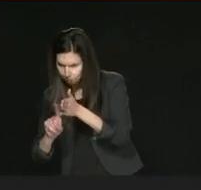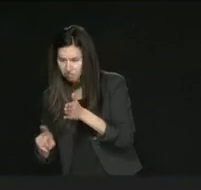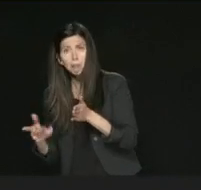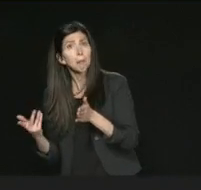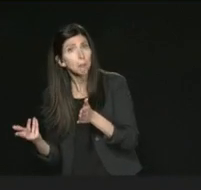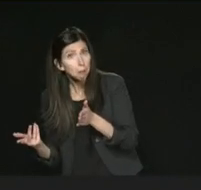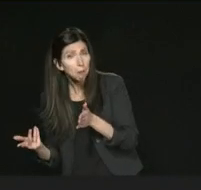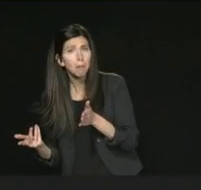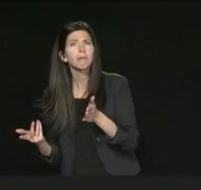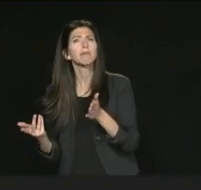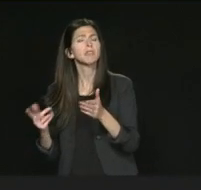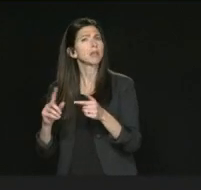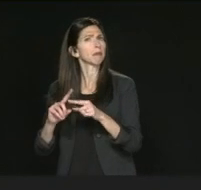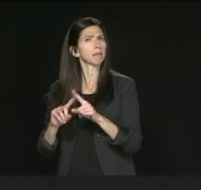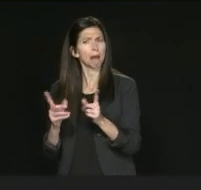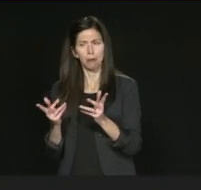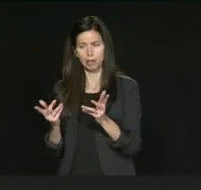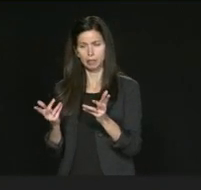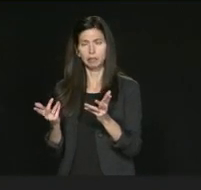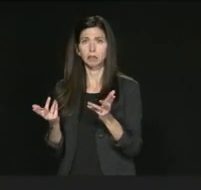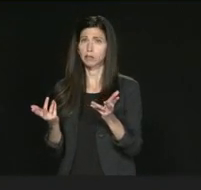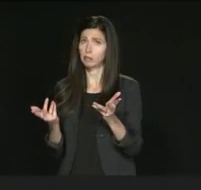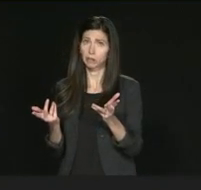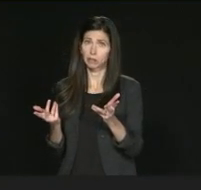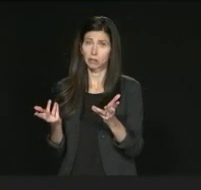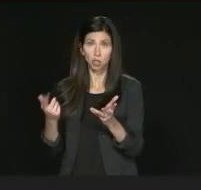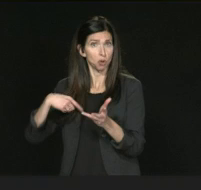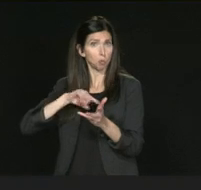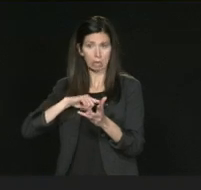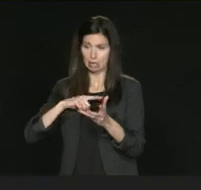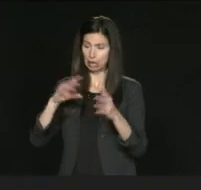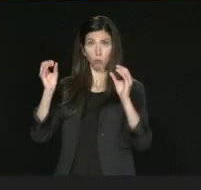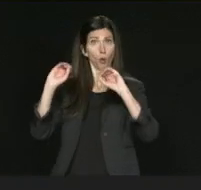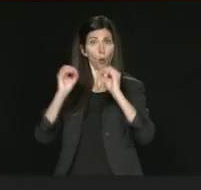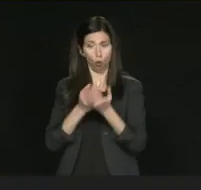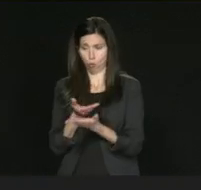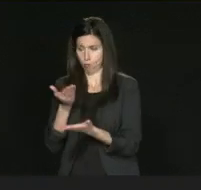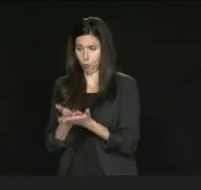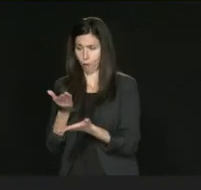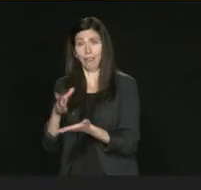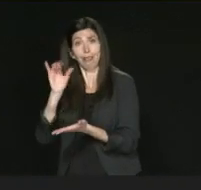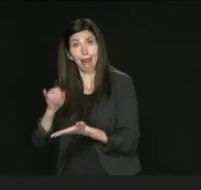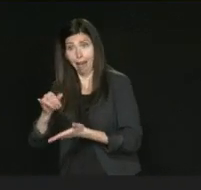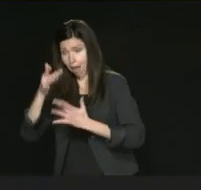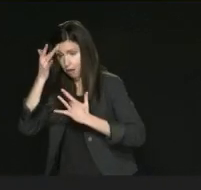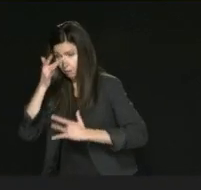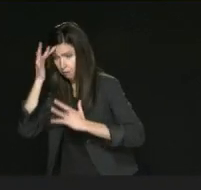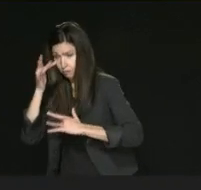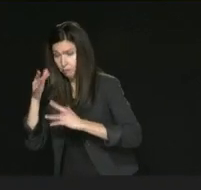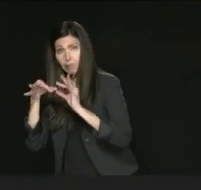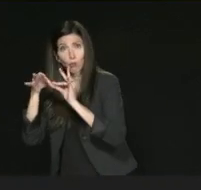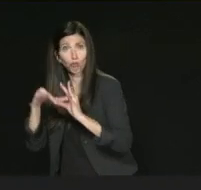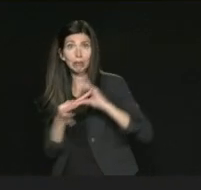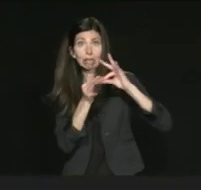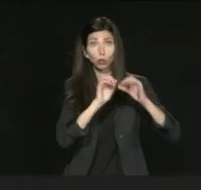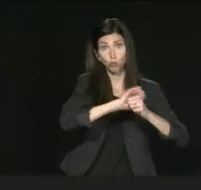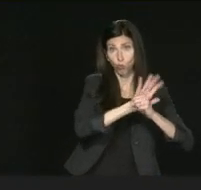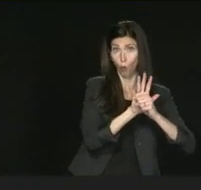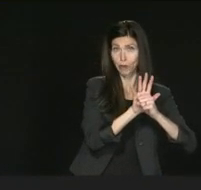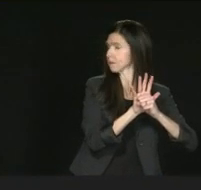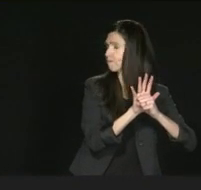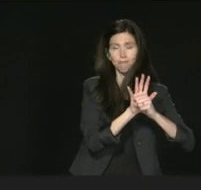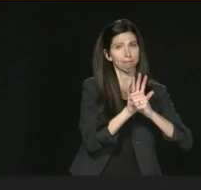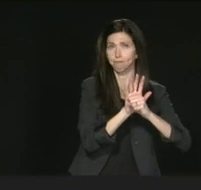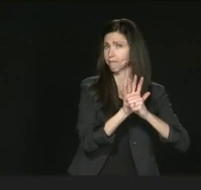been verified to be linked to COVID-19 specifically. So those investigations are underway. I believe